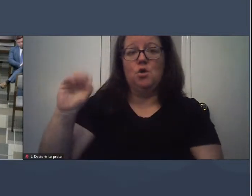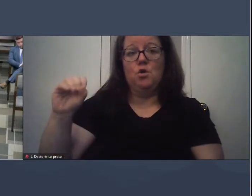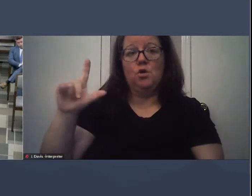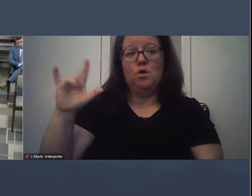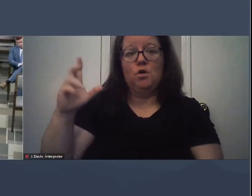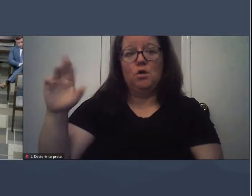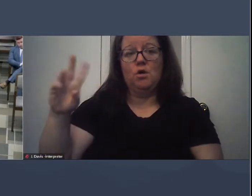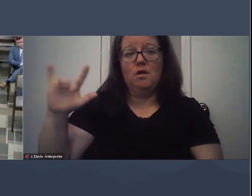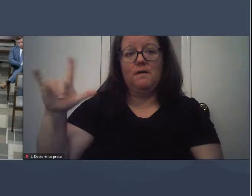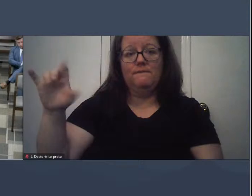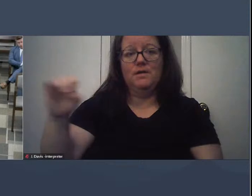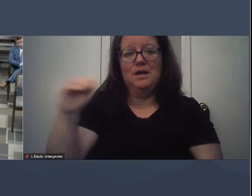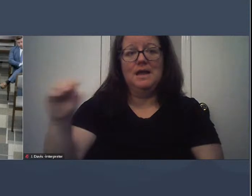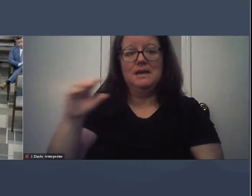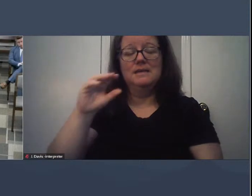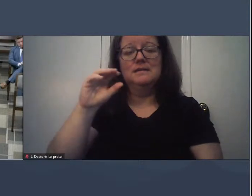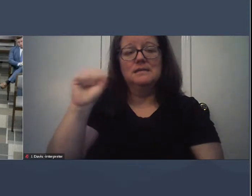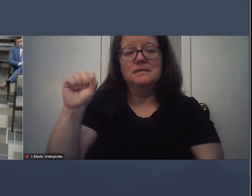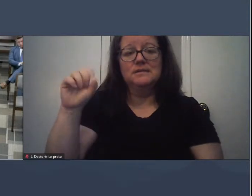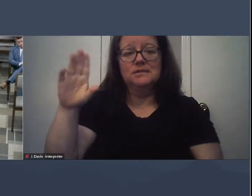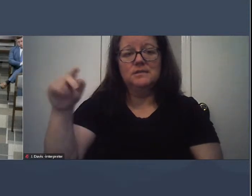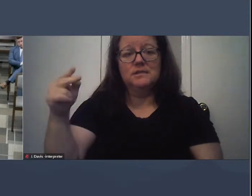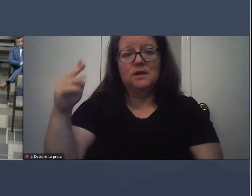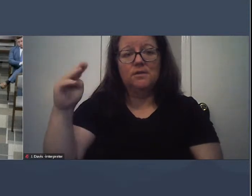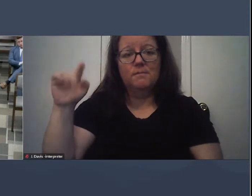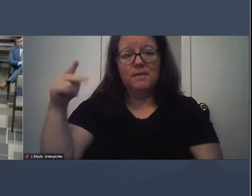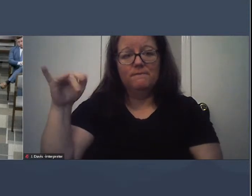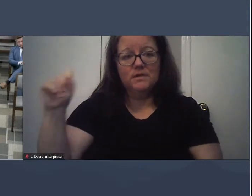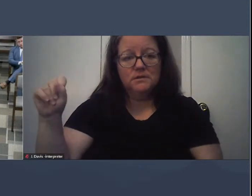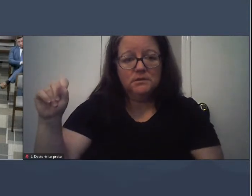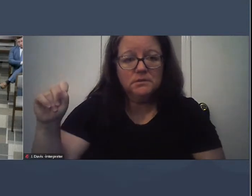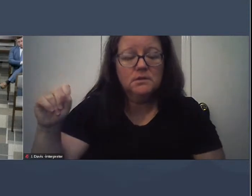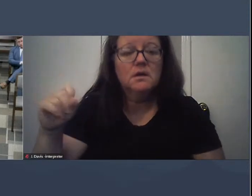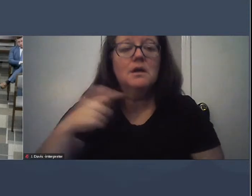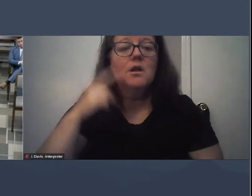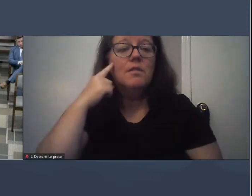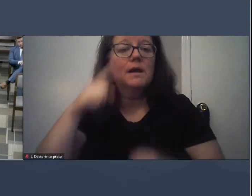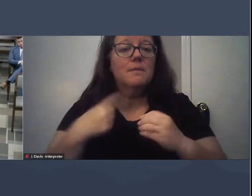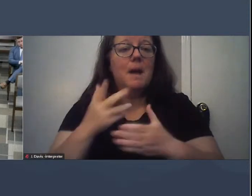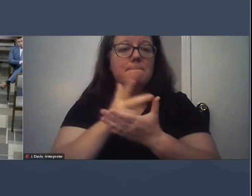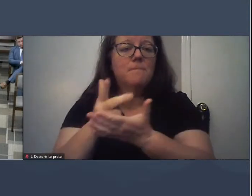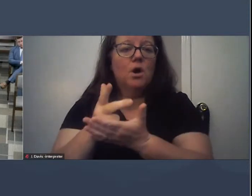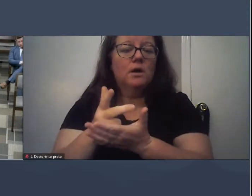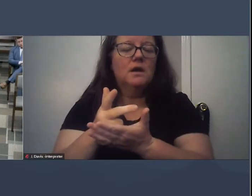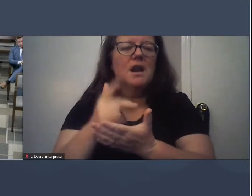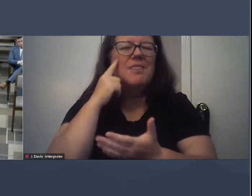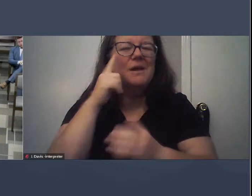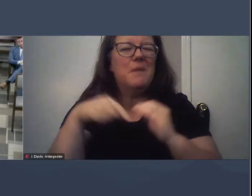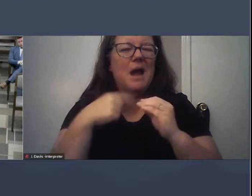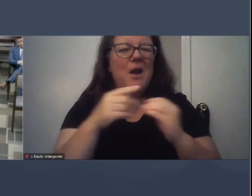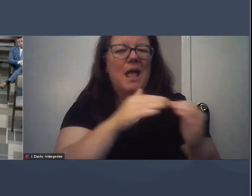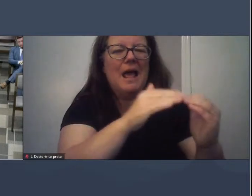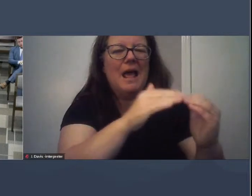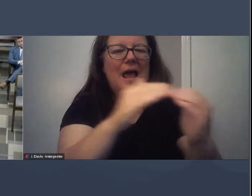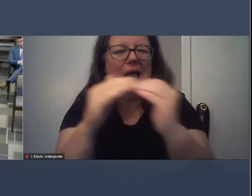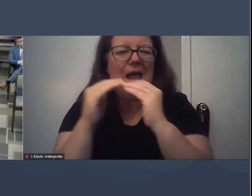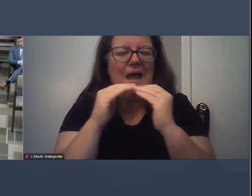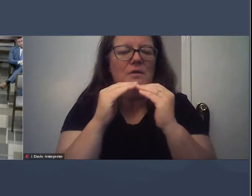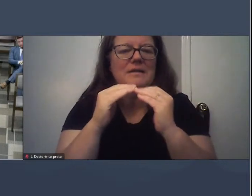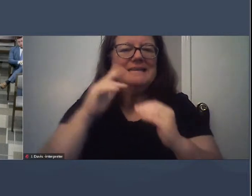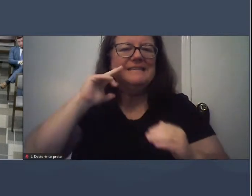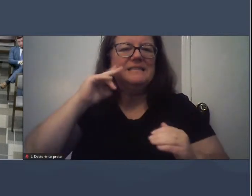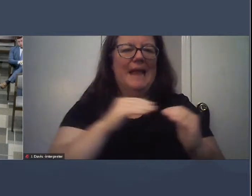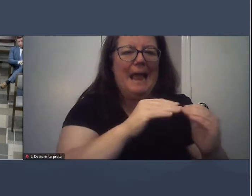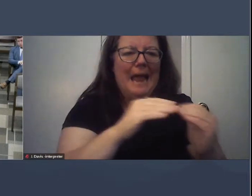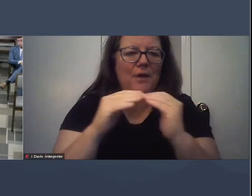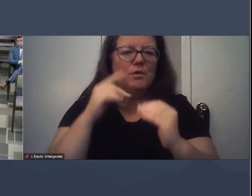very saddened by the council today speaking about parking when we're always talking about equity, and it's very oxymoronic to put equity and